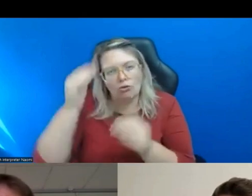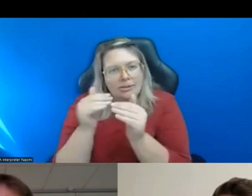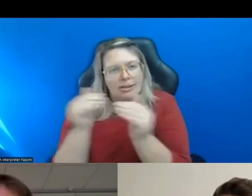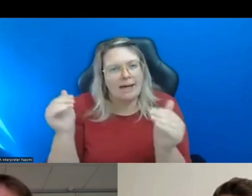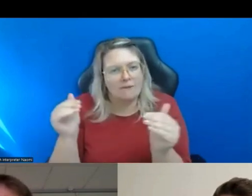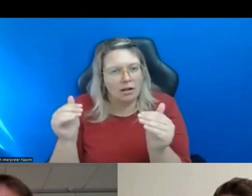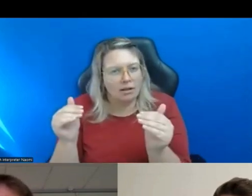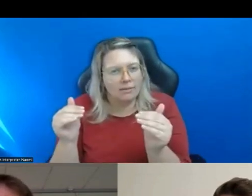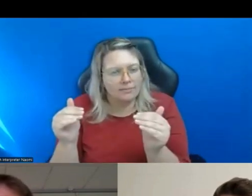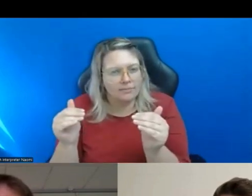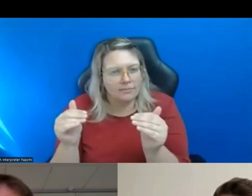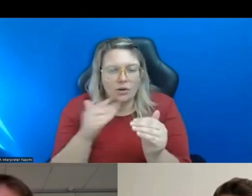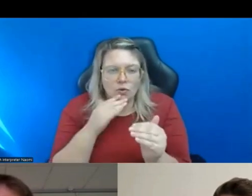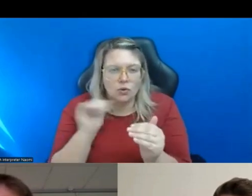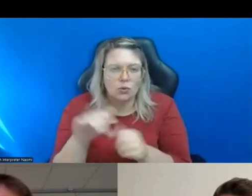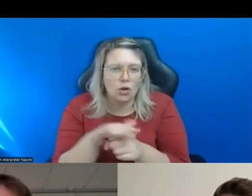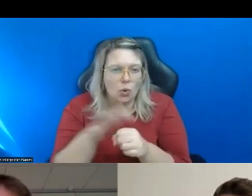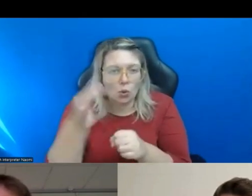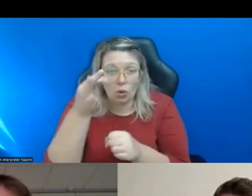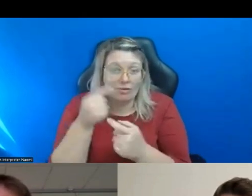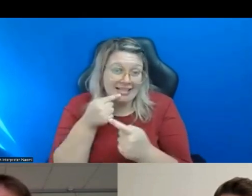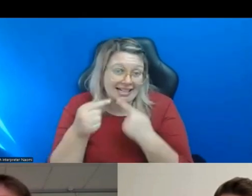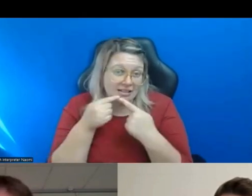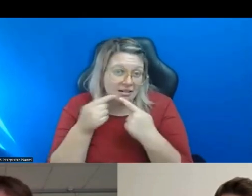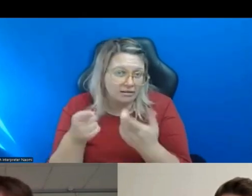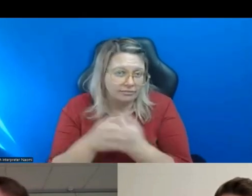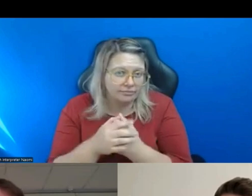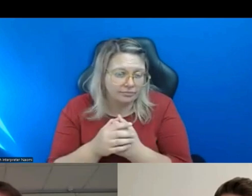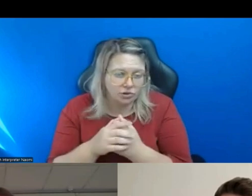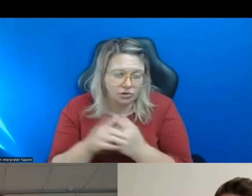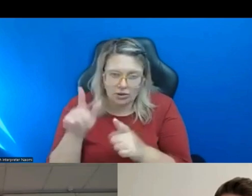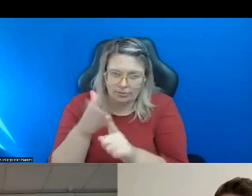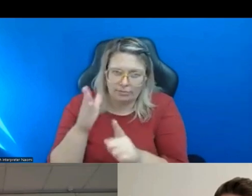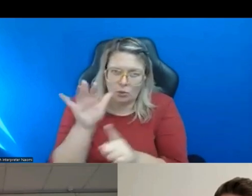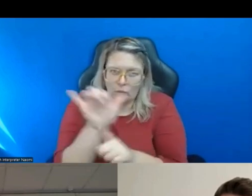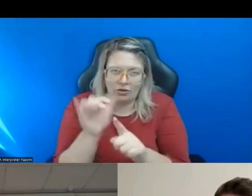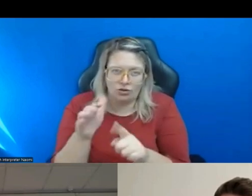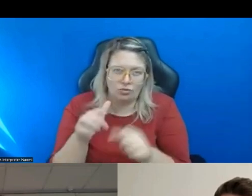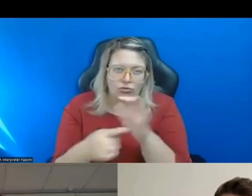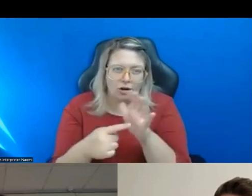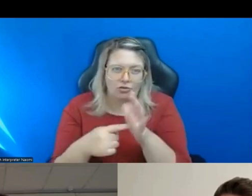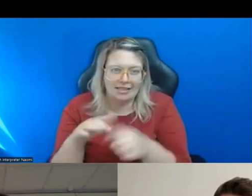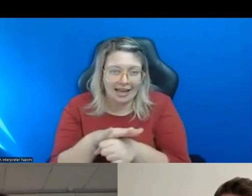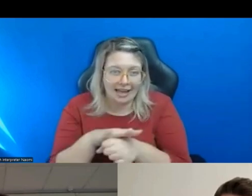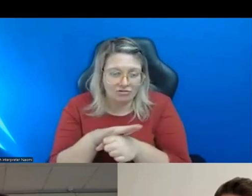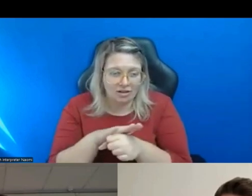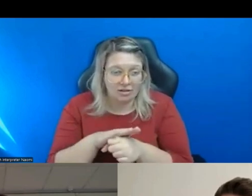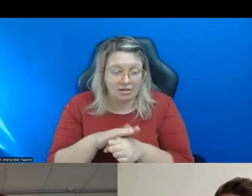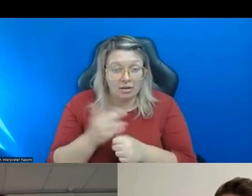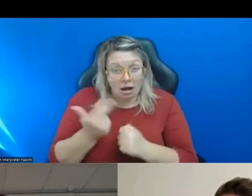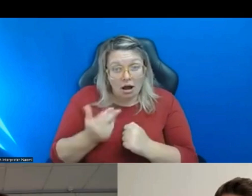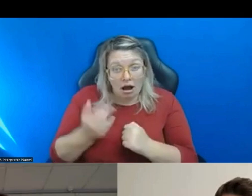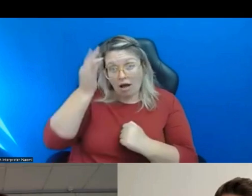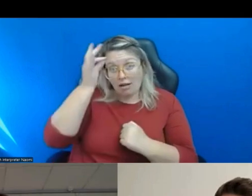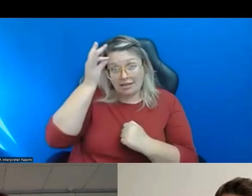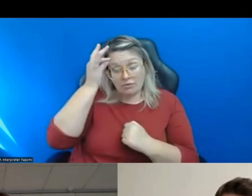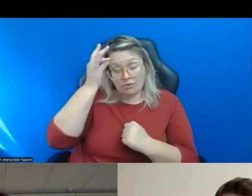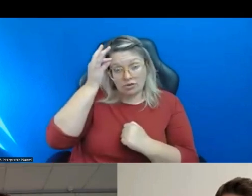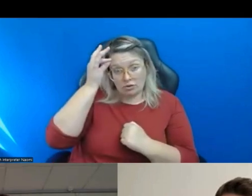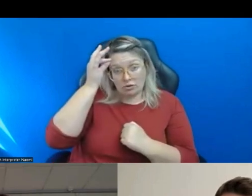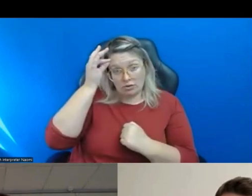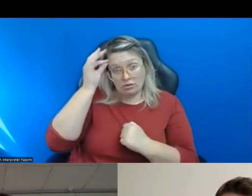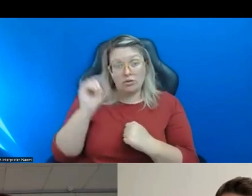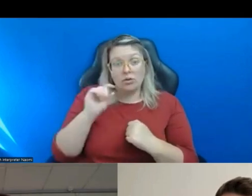by data used at a local authority level. So I think it's important to say the Arts Council will be responding to much